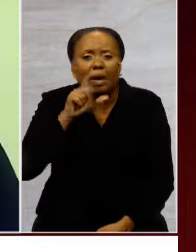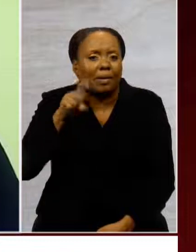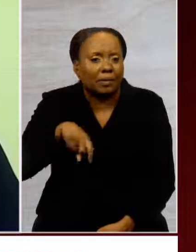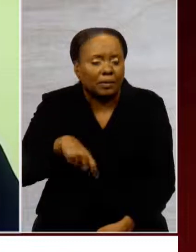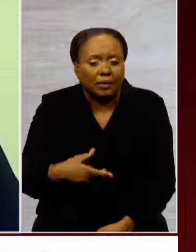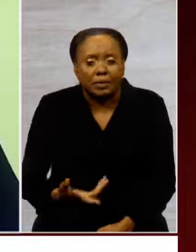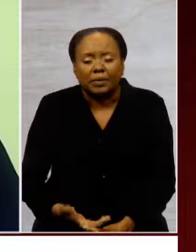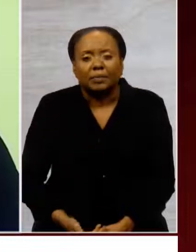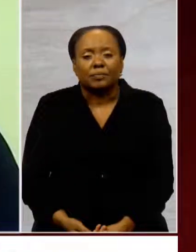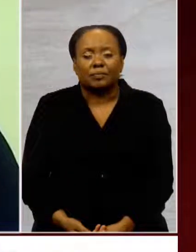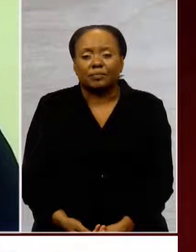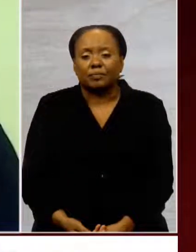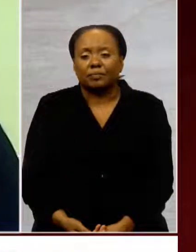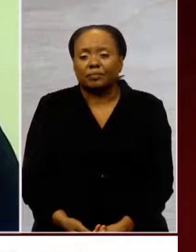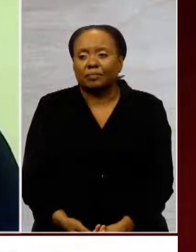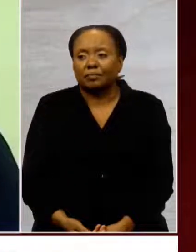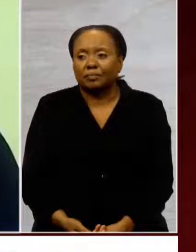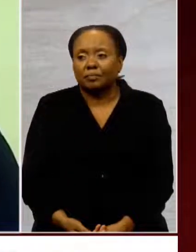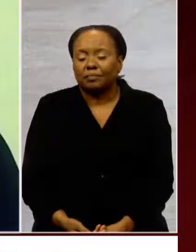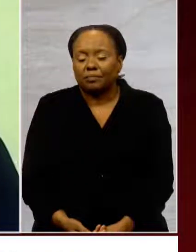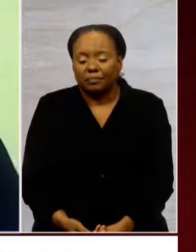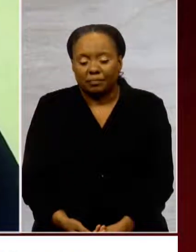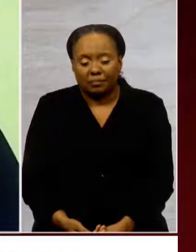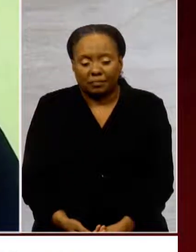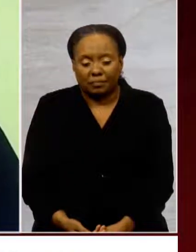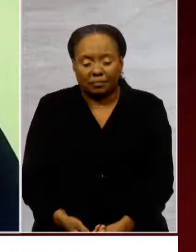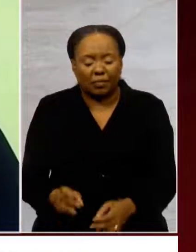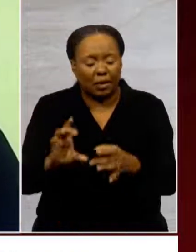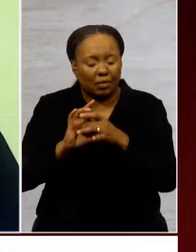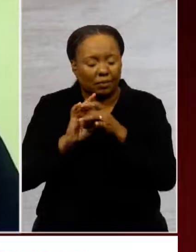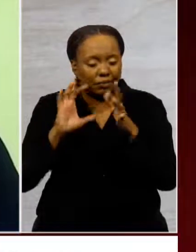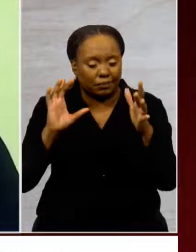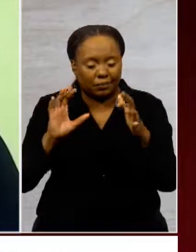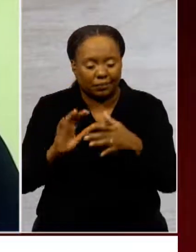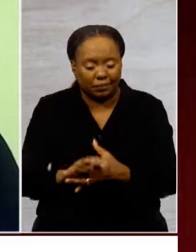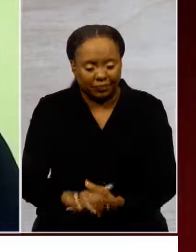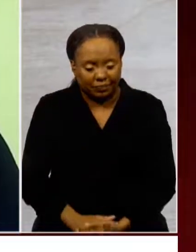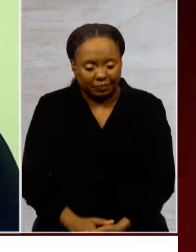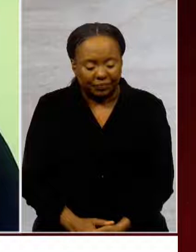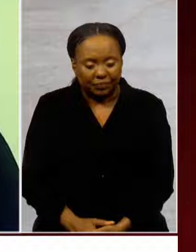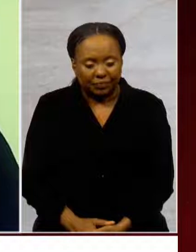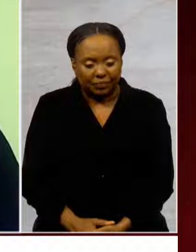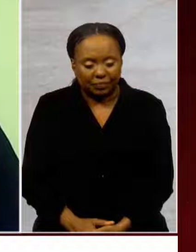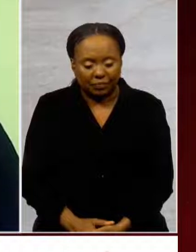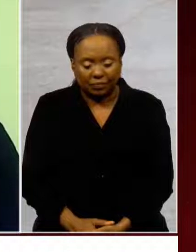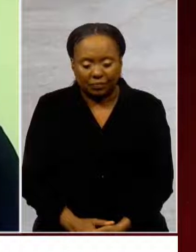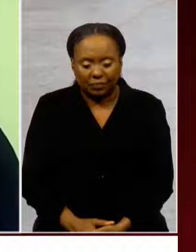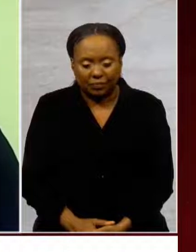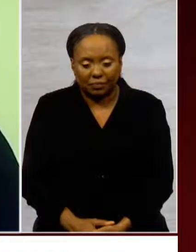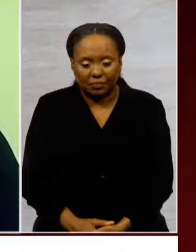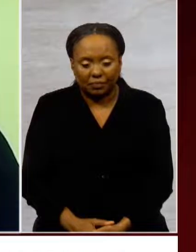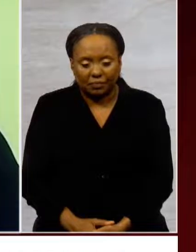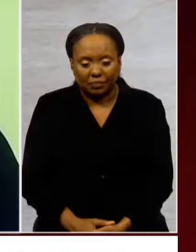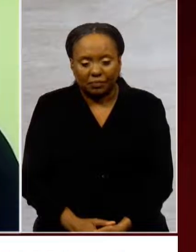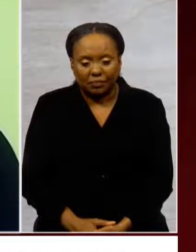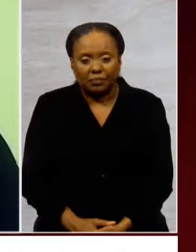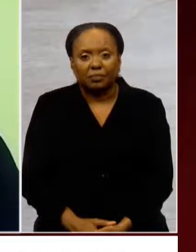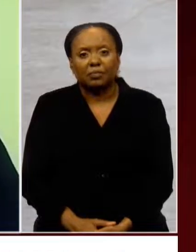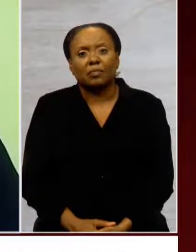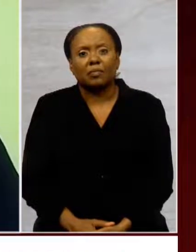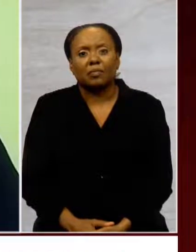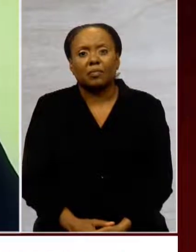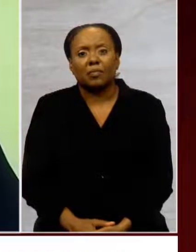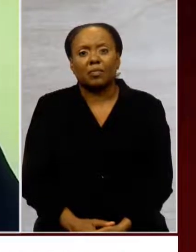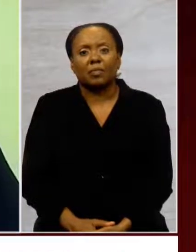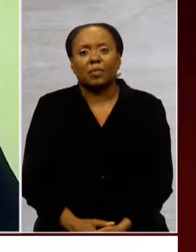or fees that have to pay. So therefore, I believe that of an investment and it's also a good thought to be